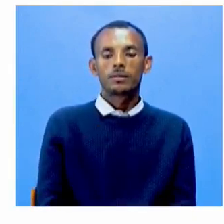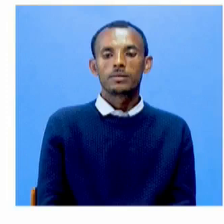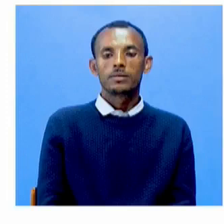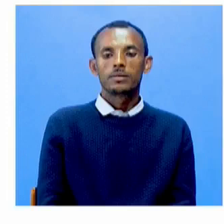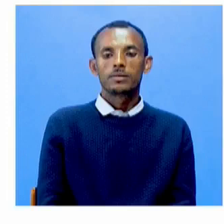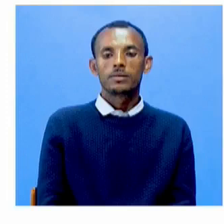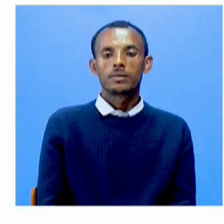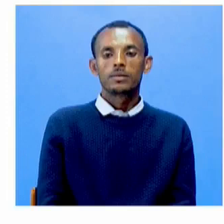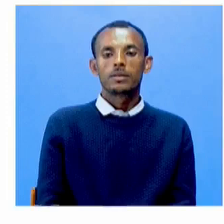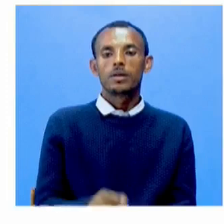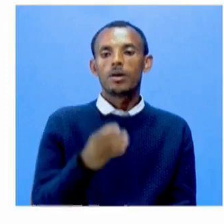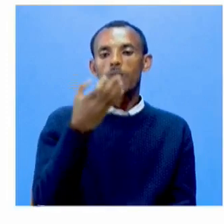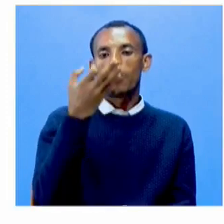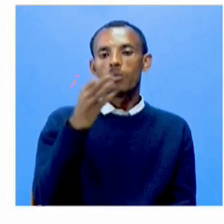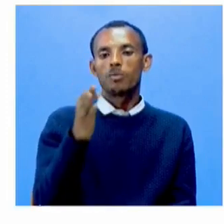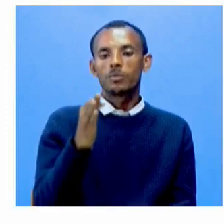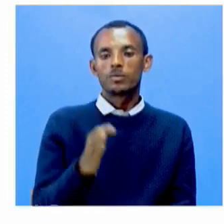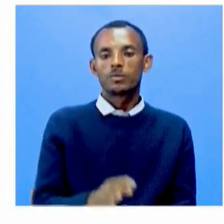of